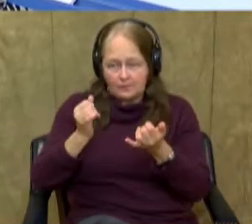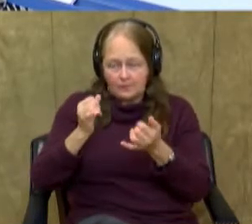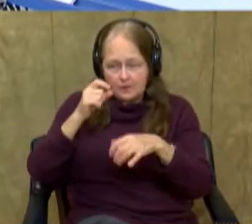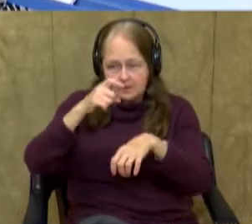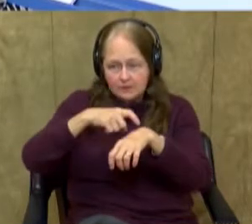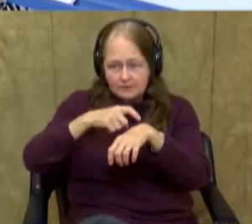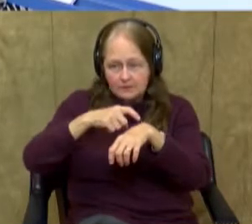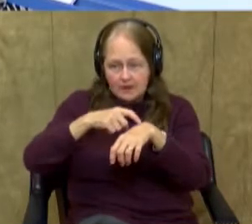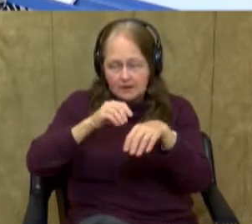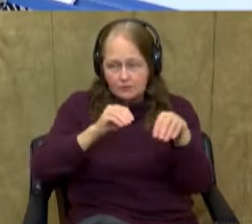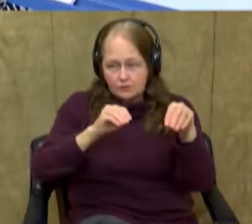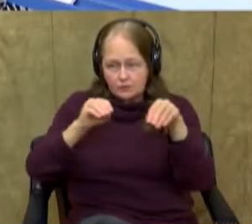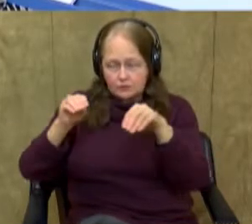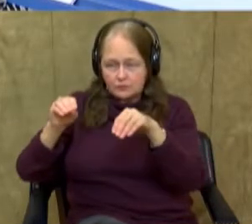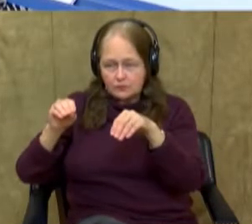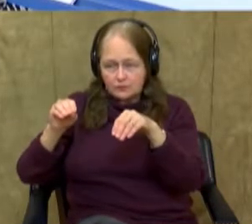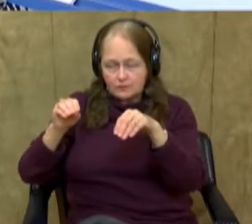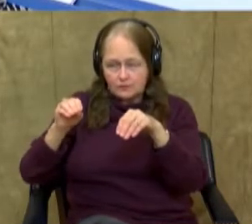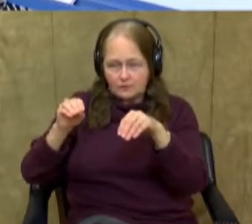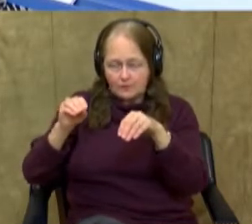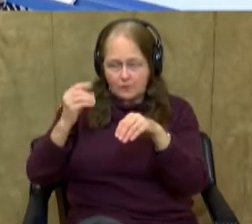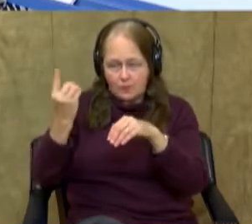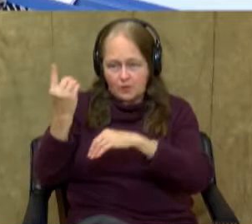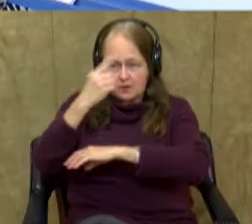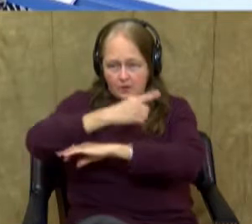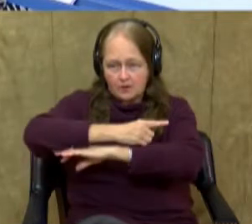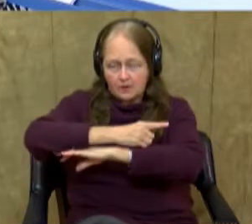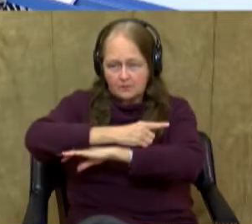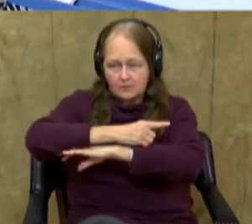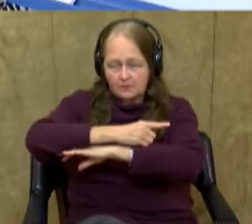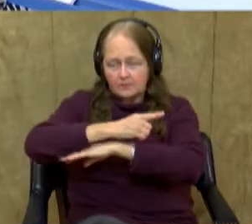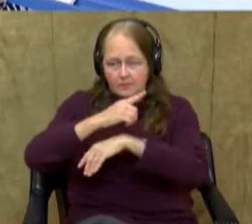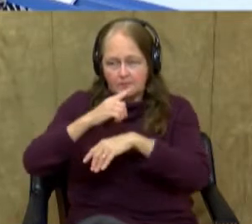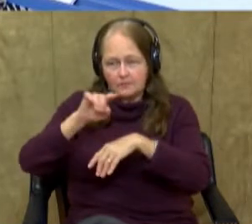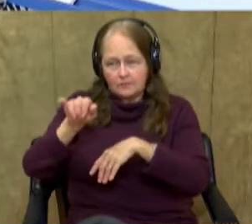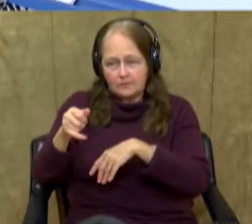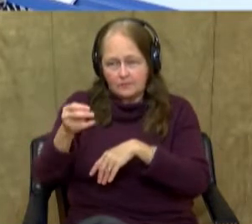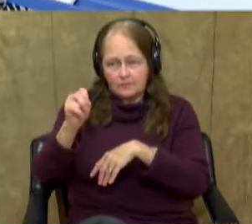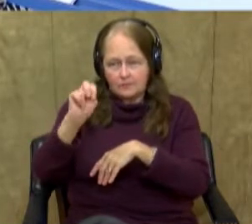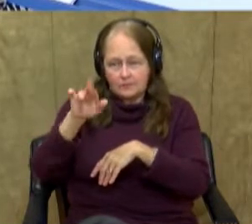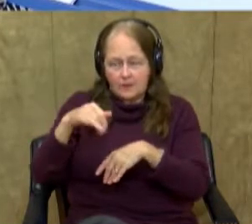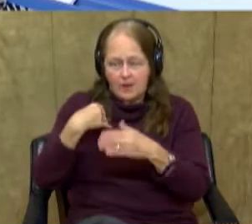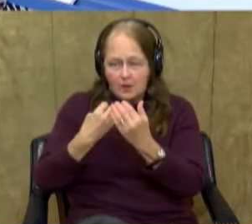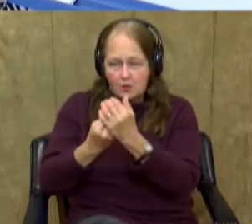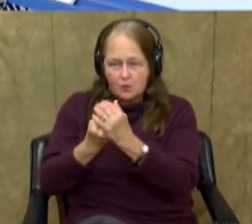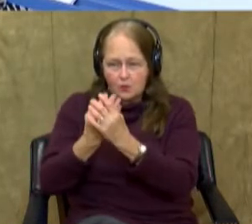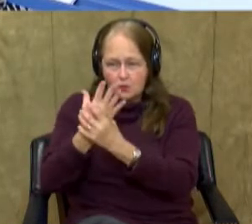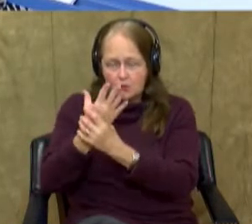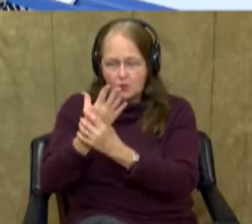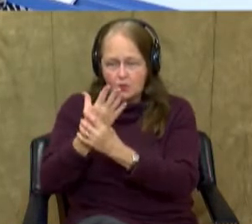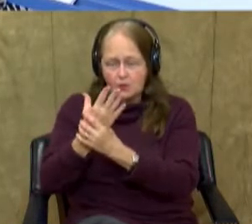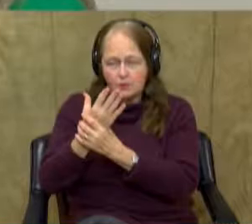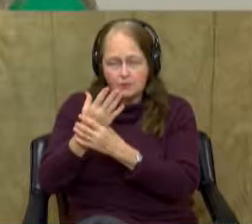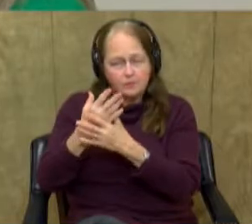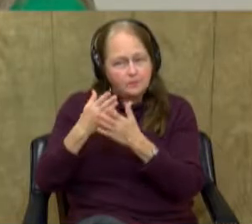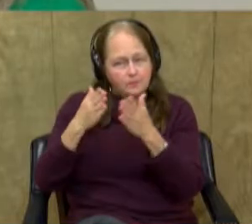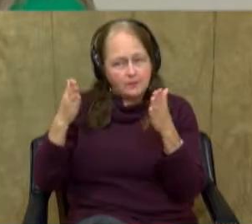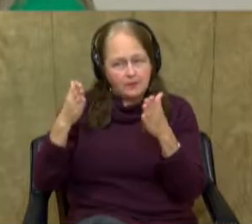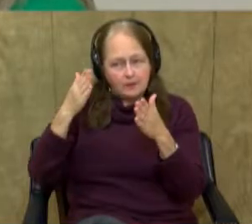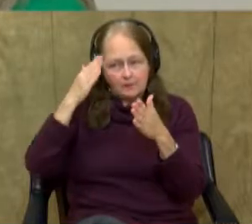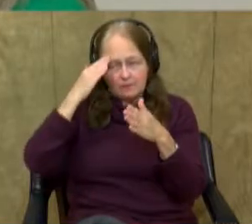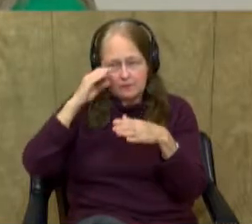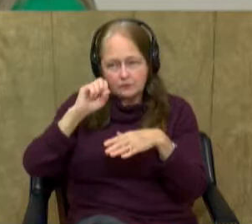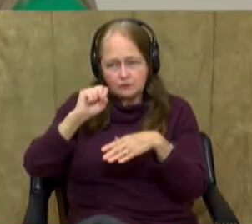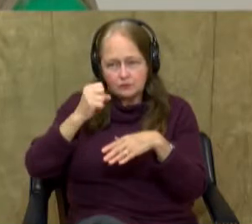Time to move, said Hermit Crab one day in January. I've grown too big for this little shell. He had